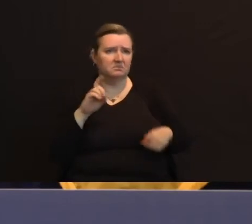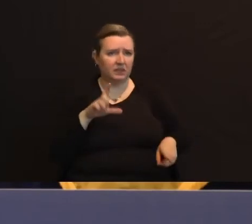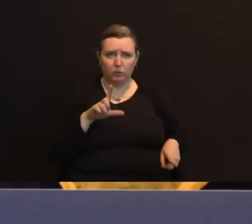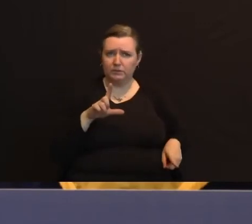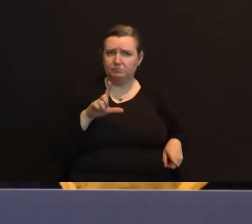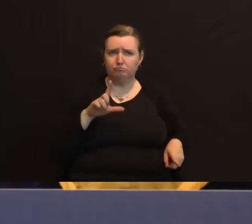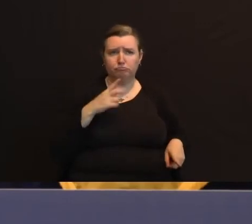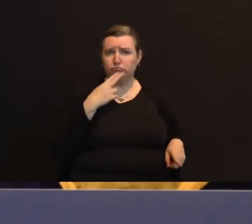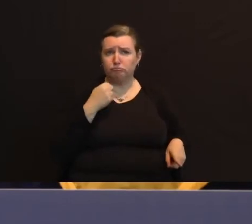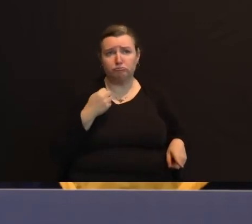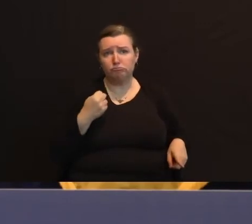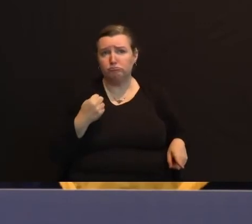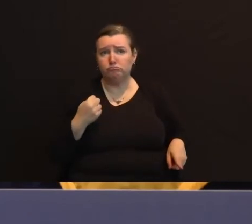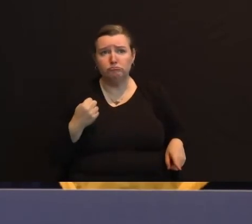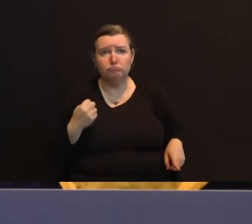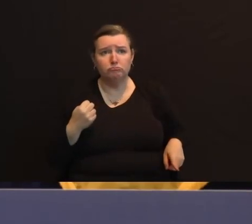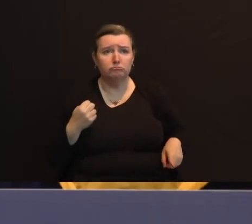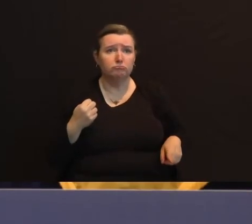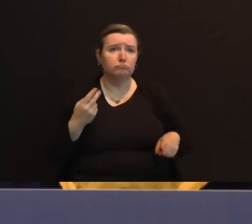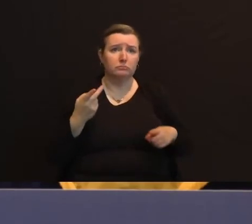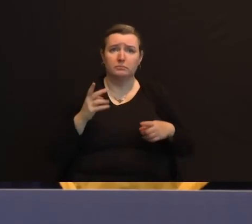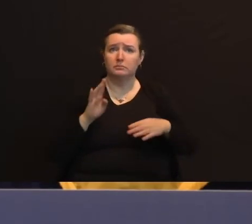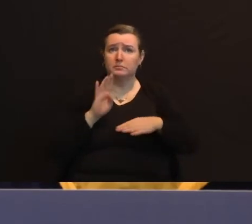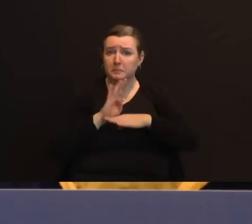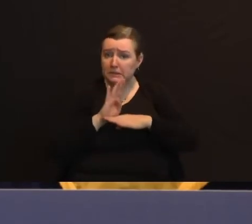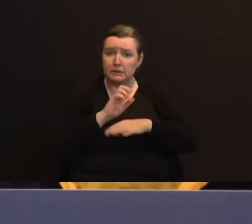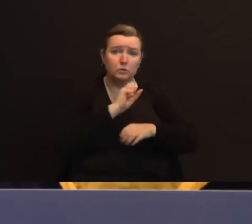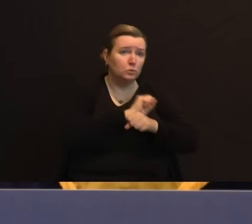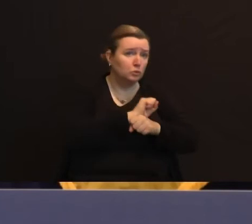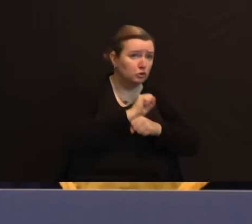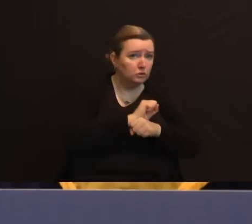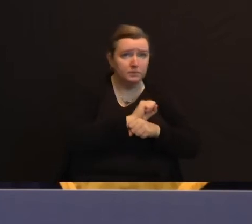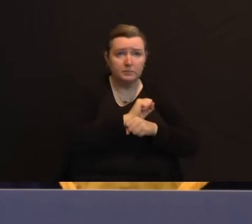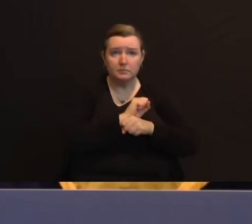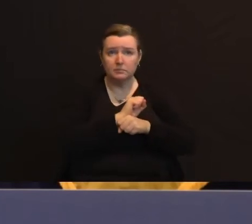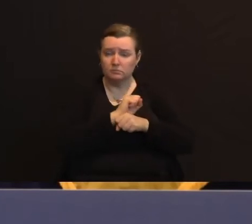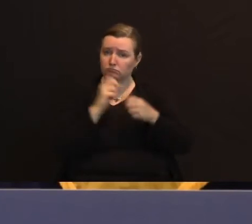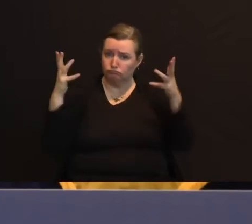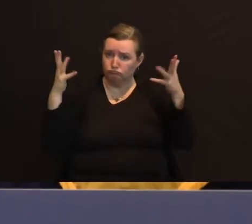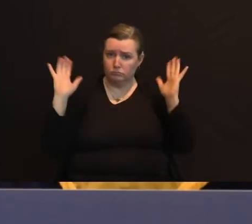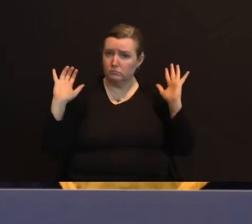same day, overwhelmingly to our neighbors. Thank you. Nikita.